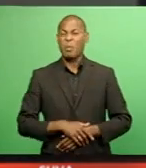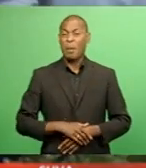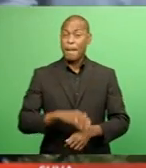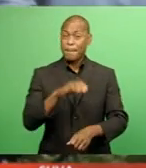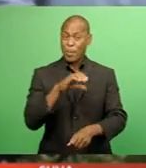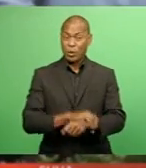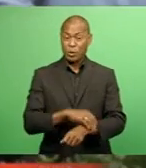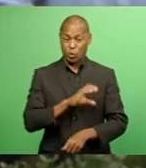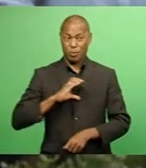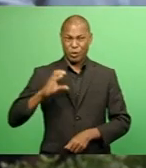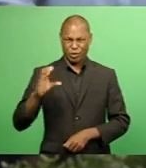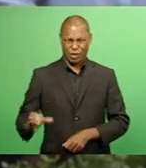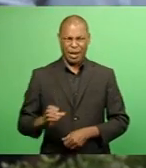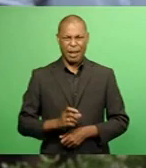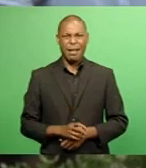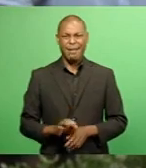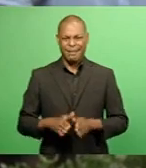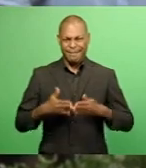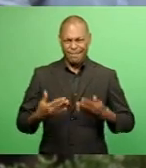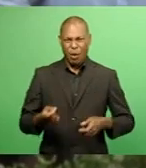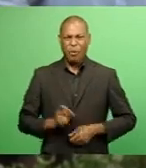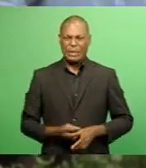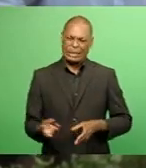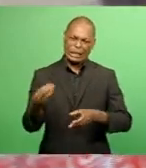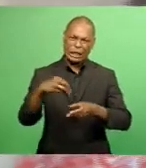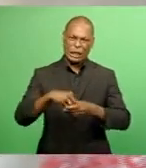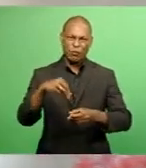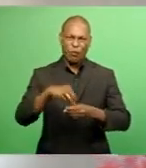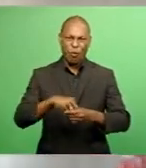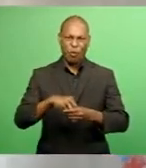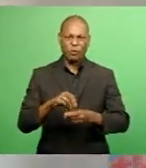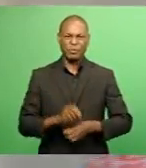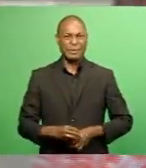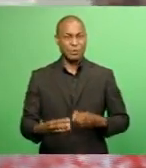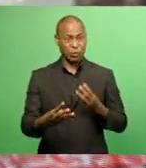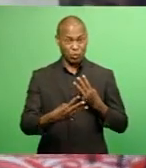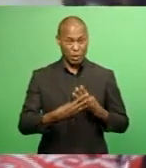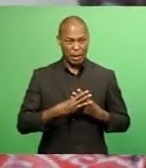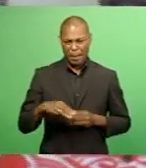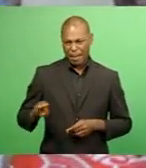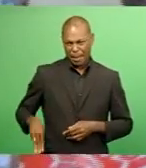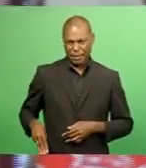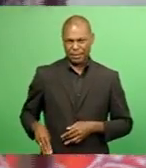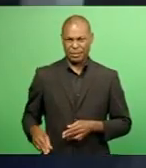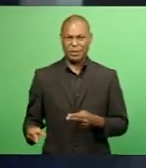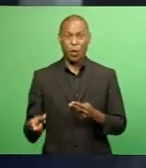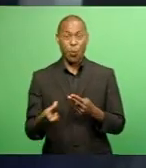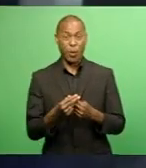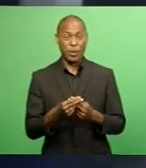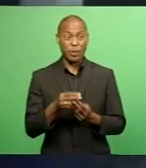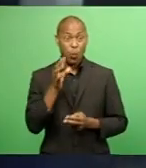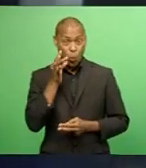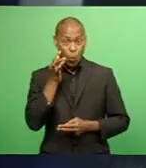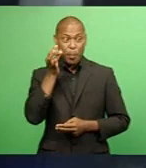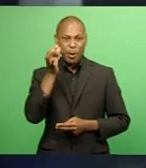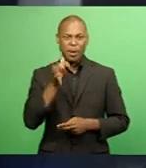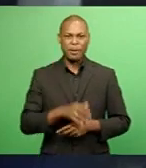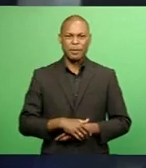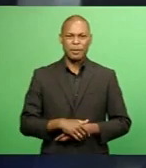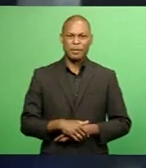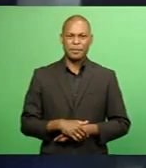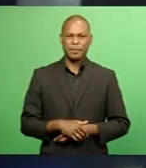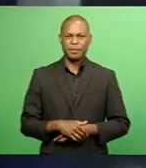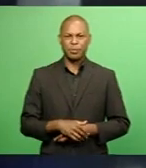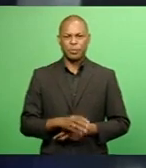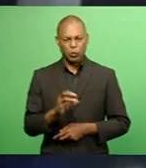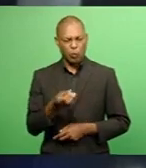panel investigating the alleged involvement of some SODELPA members with Rambuka. So we want it to be above board and in the